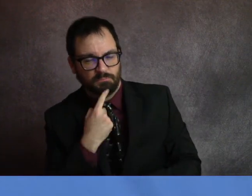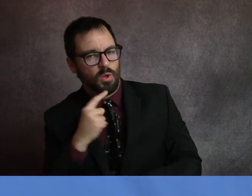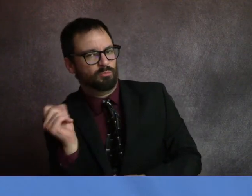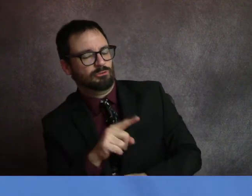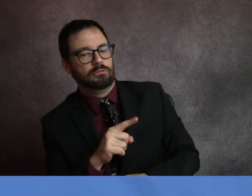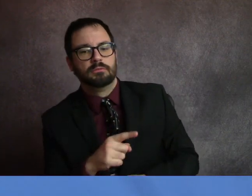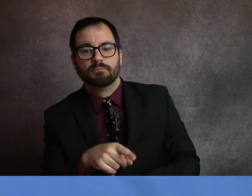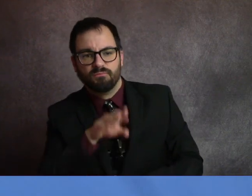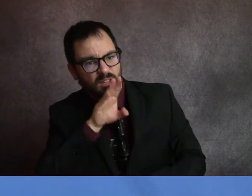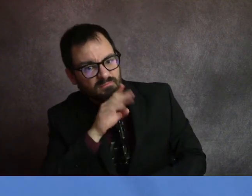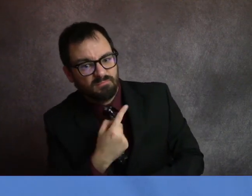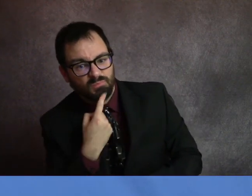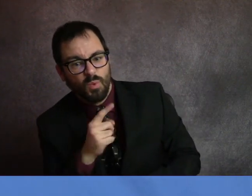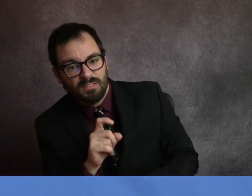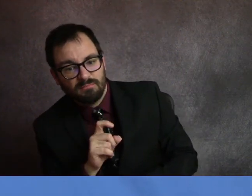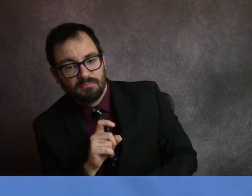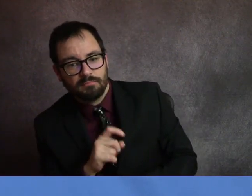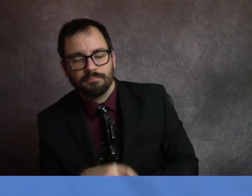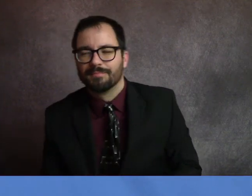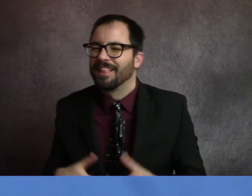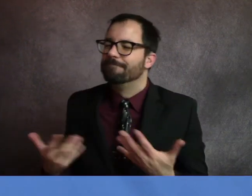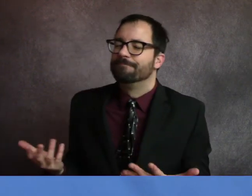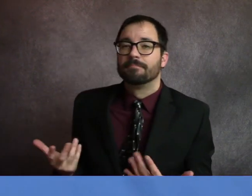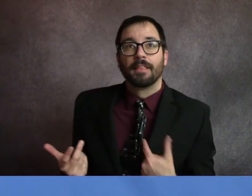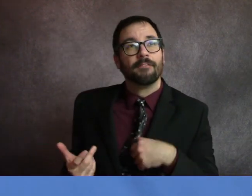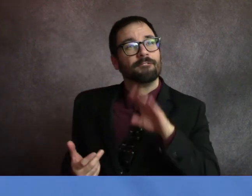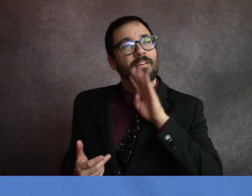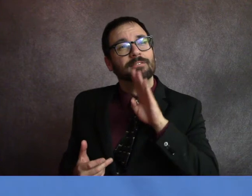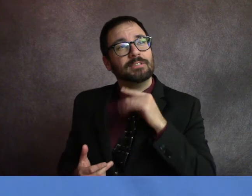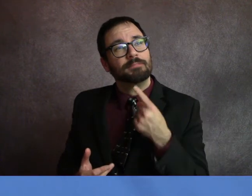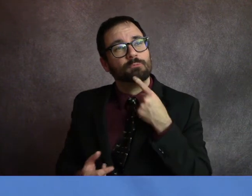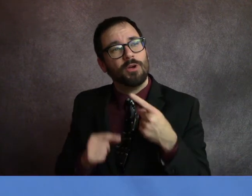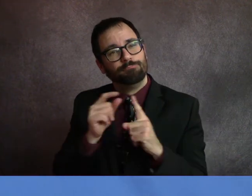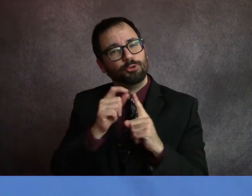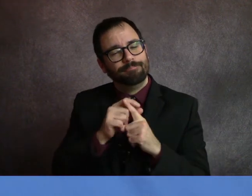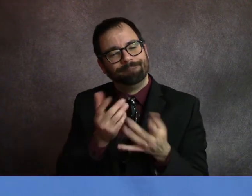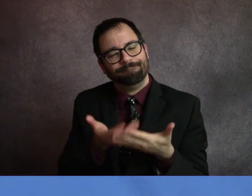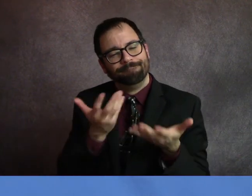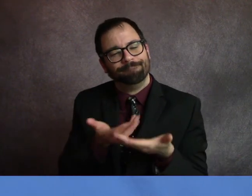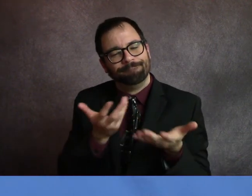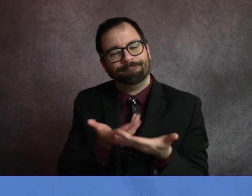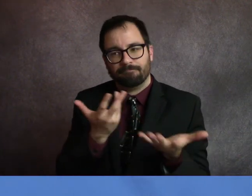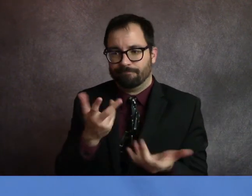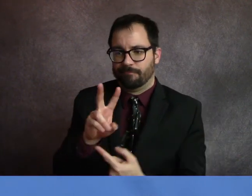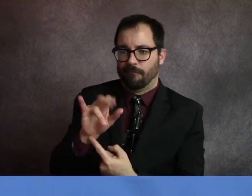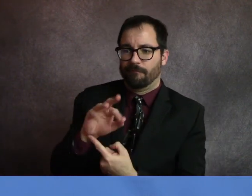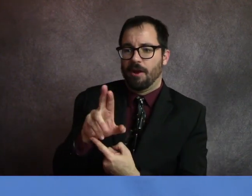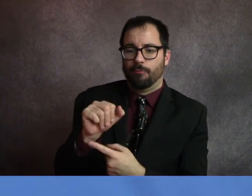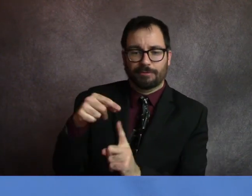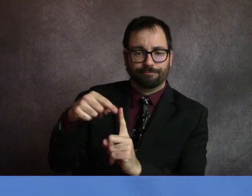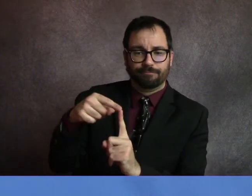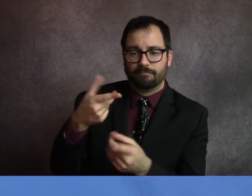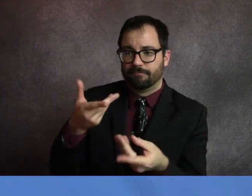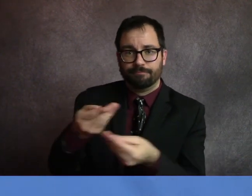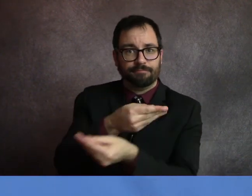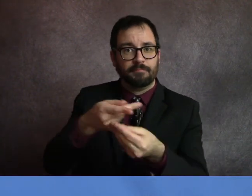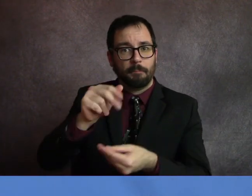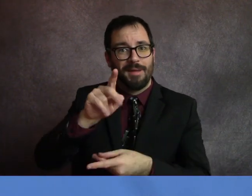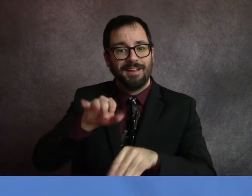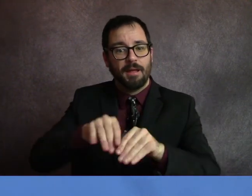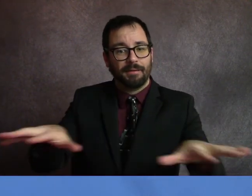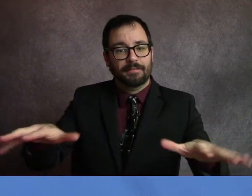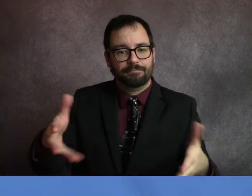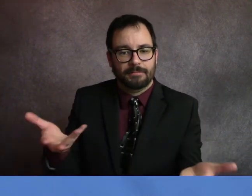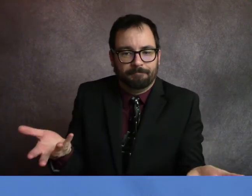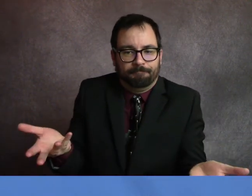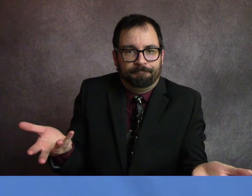frustrated? Are you disappointed? It's hard to say frustration, disappointed. It's a virus, and it's a pandemic. I mean, I think that